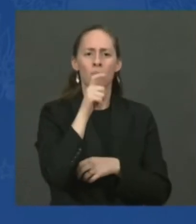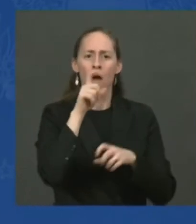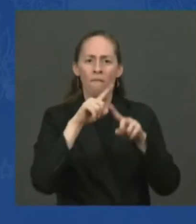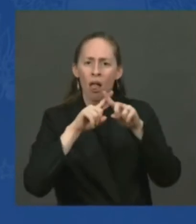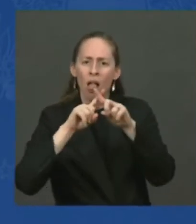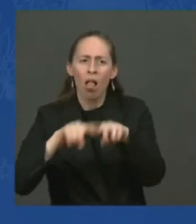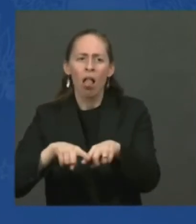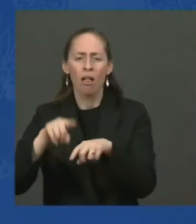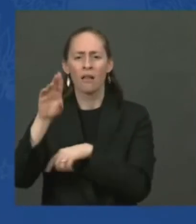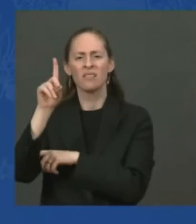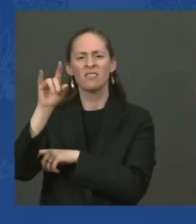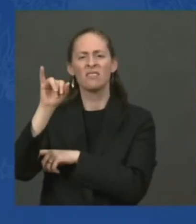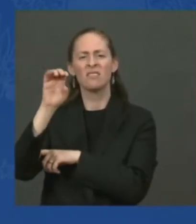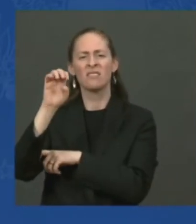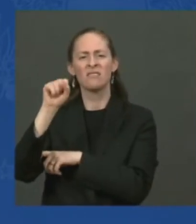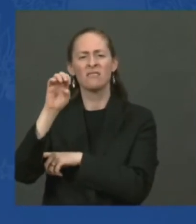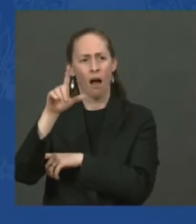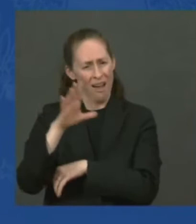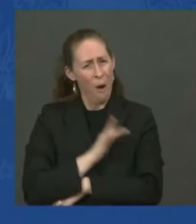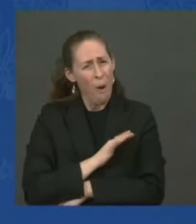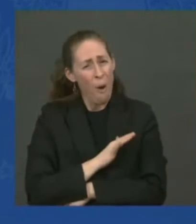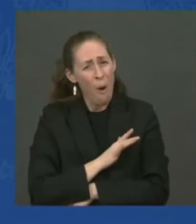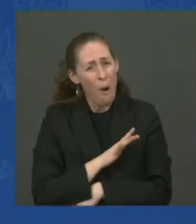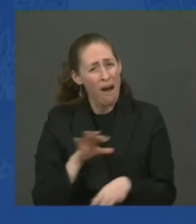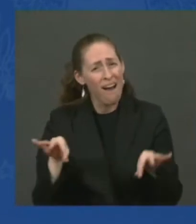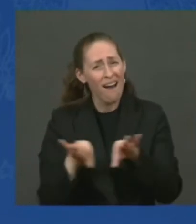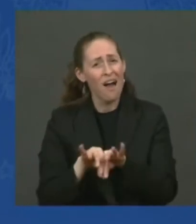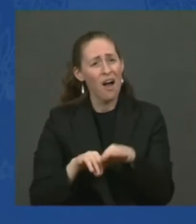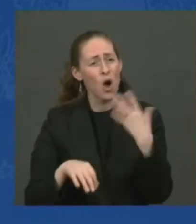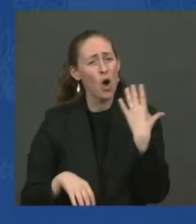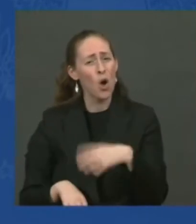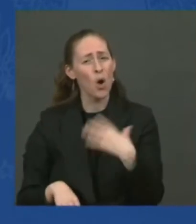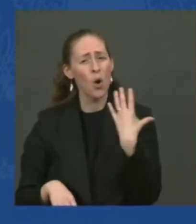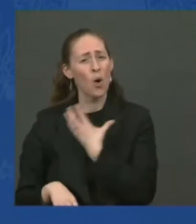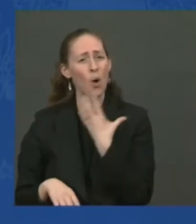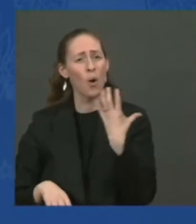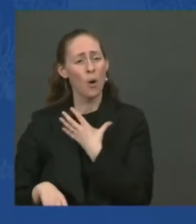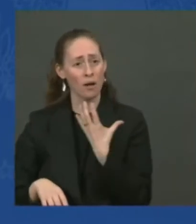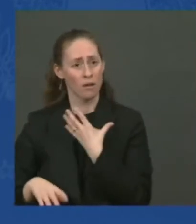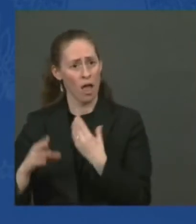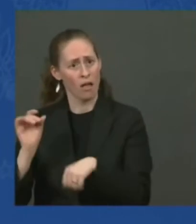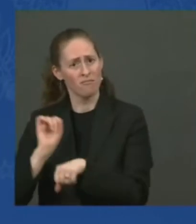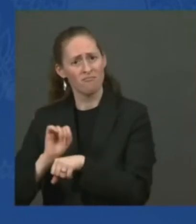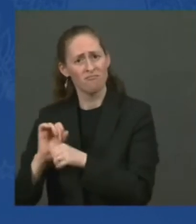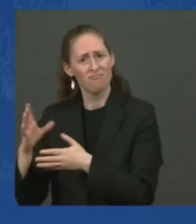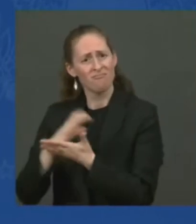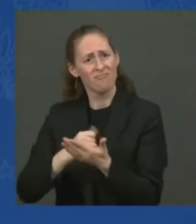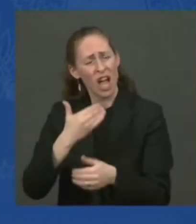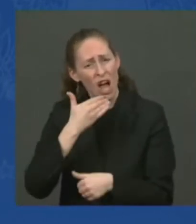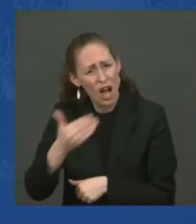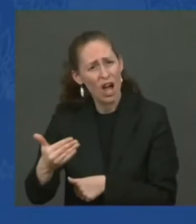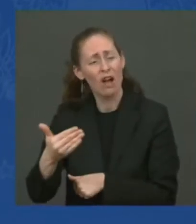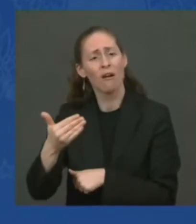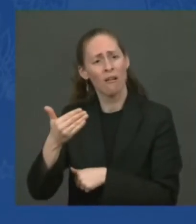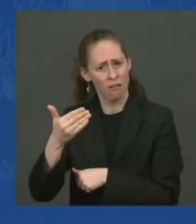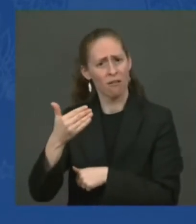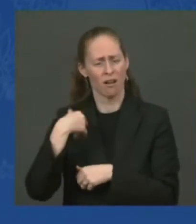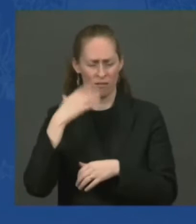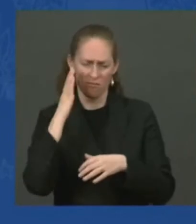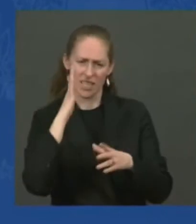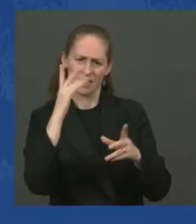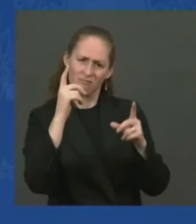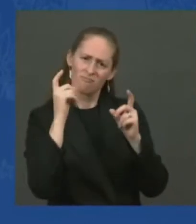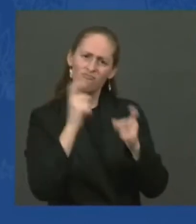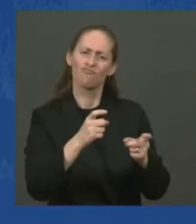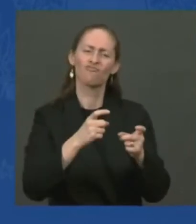deal. And it'll reward companies for paying good wages and for buying Americans, sourcing their products here in America